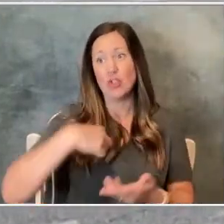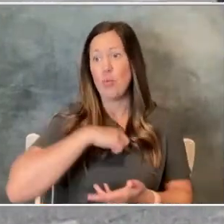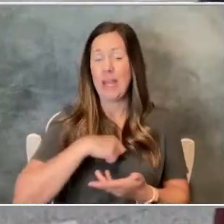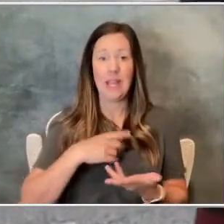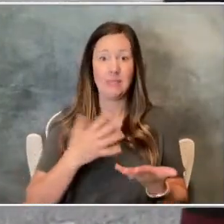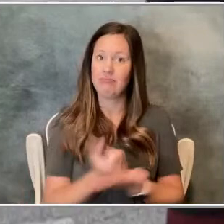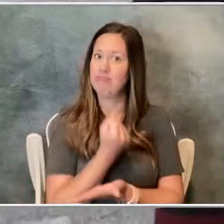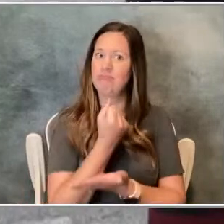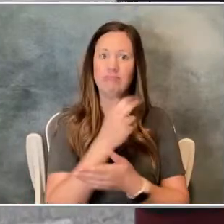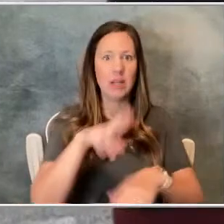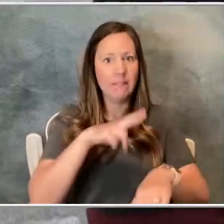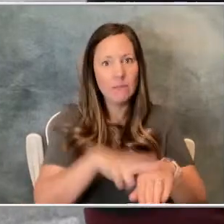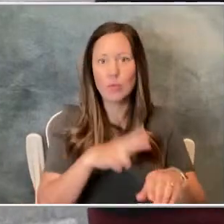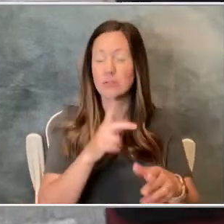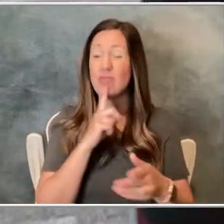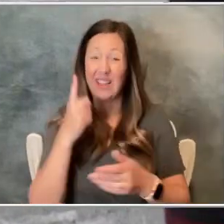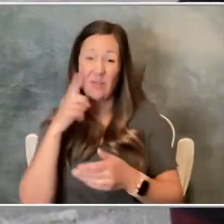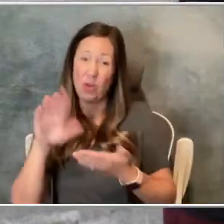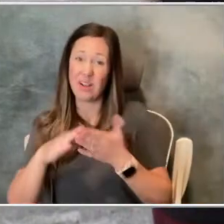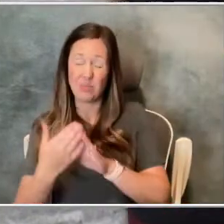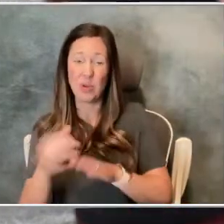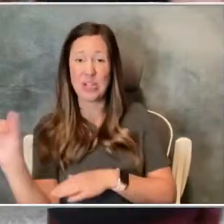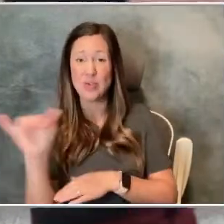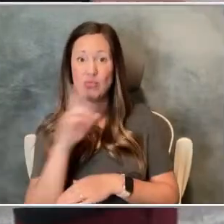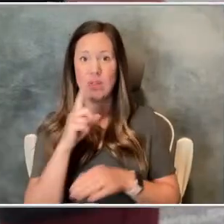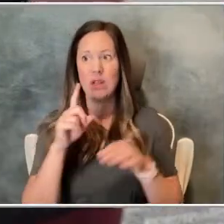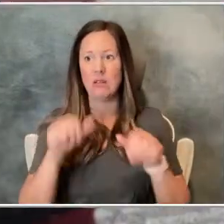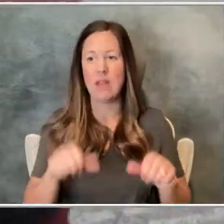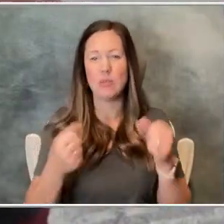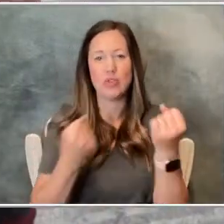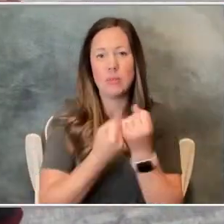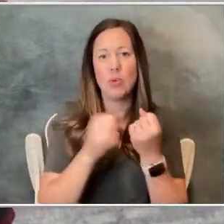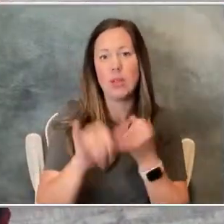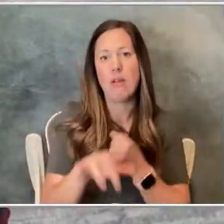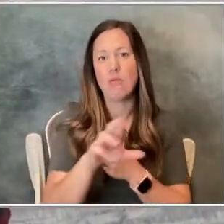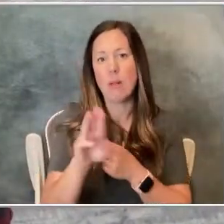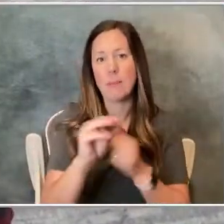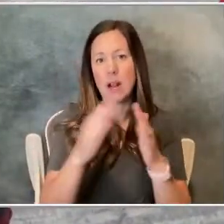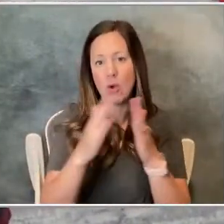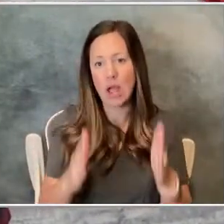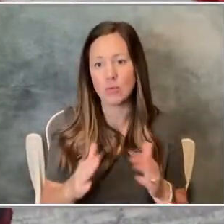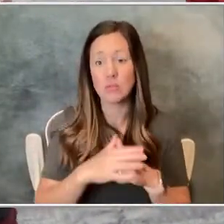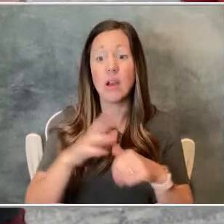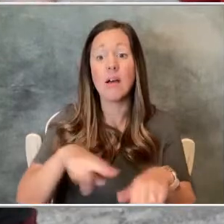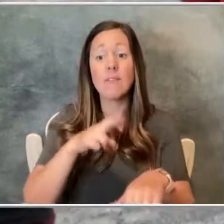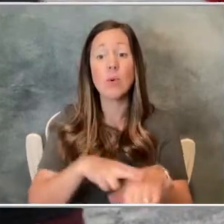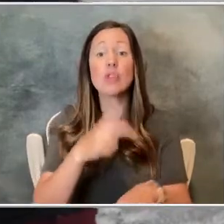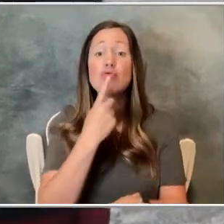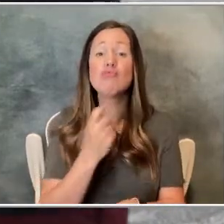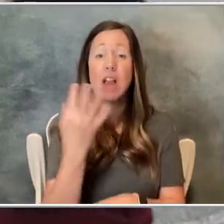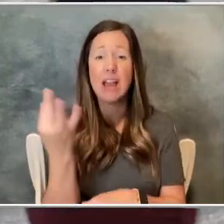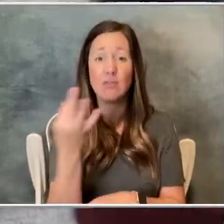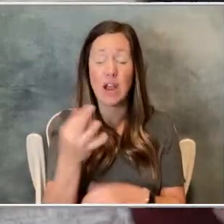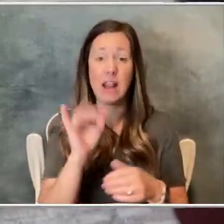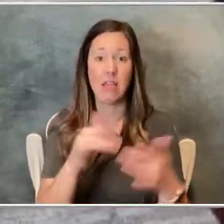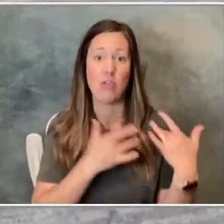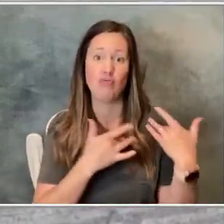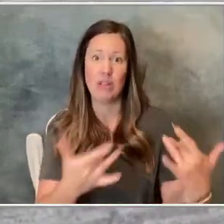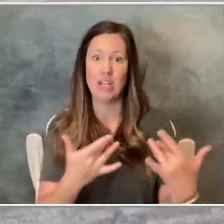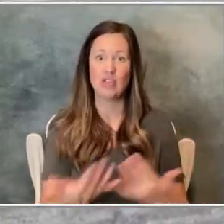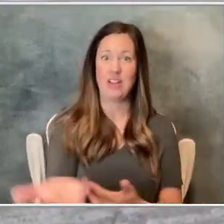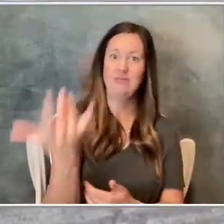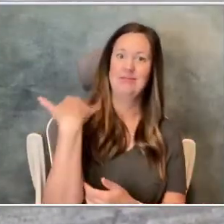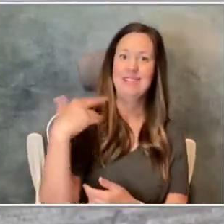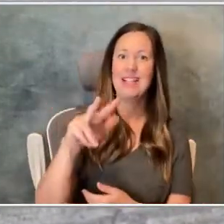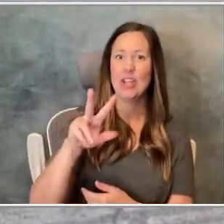entire community to be able to support the Ronald McDonald House. Of course, Red Friday is a tradition that goes back 32 years,